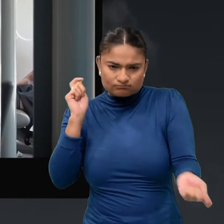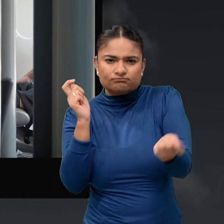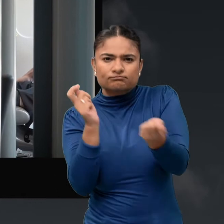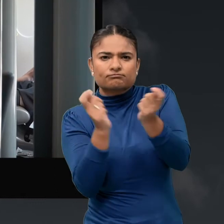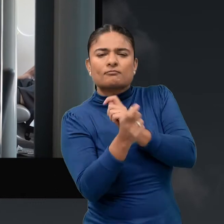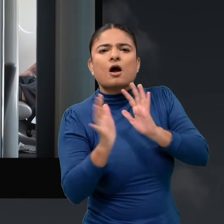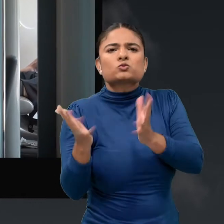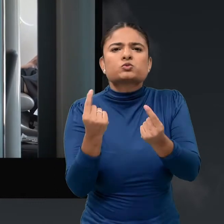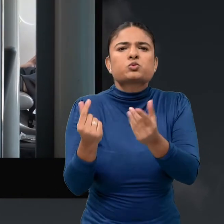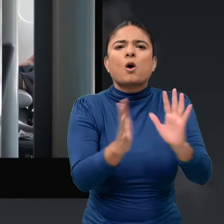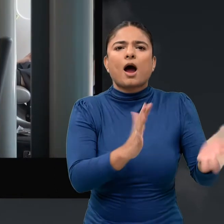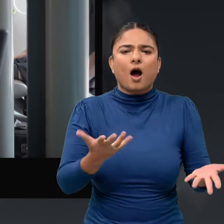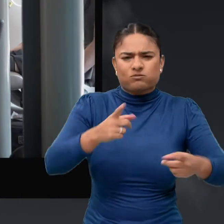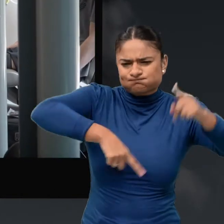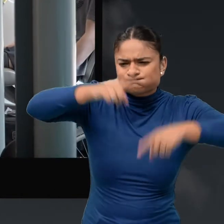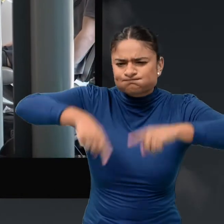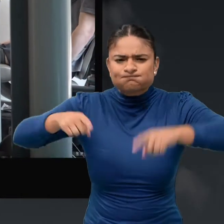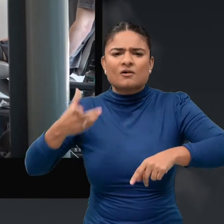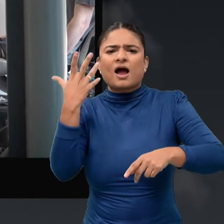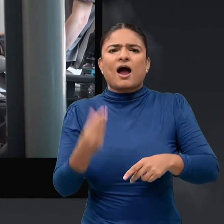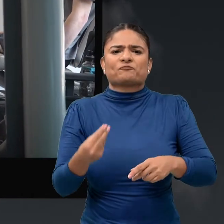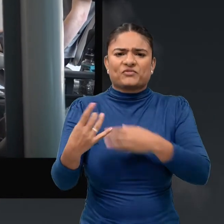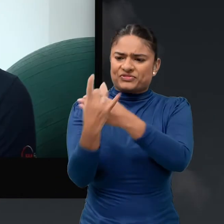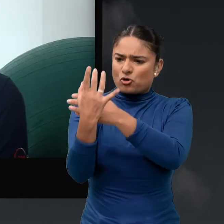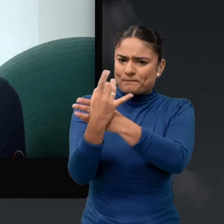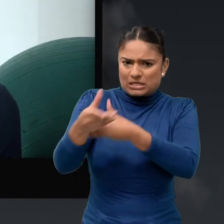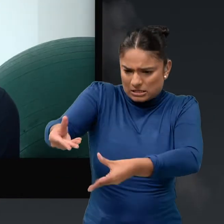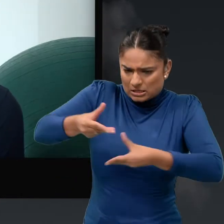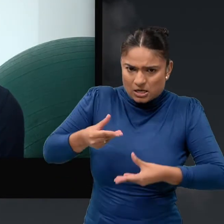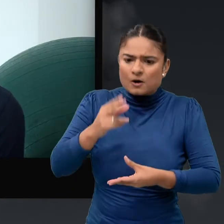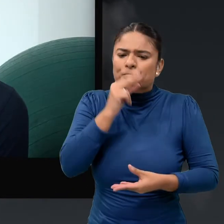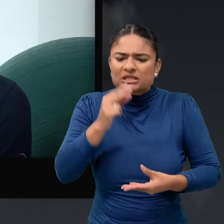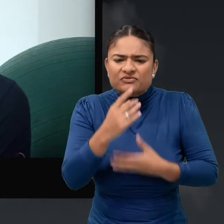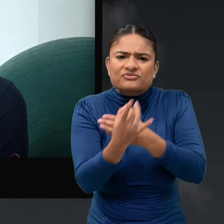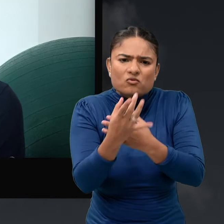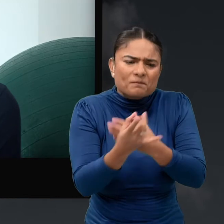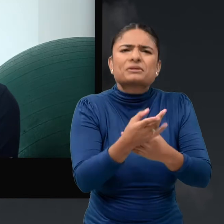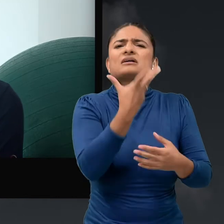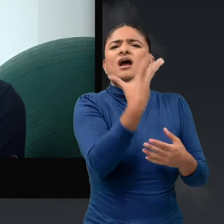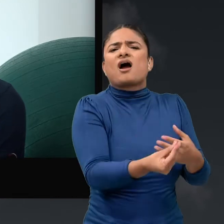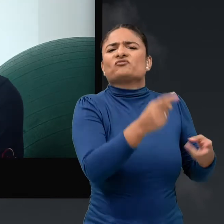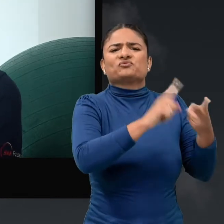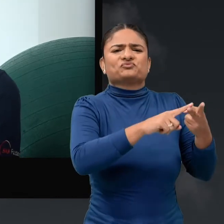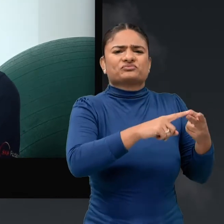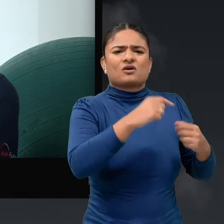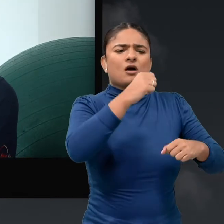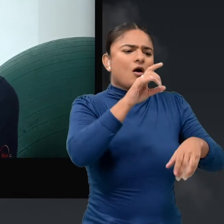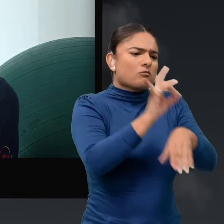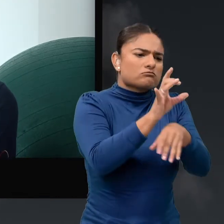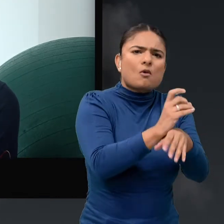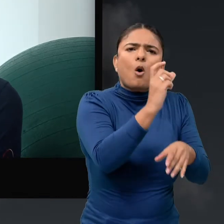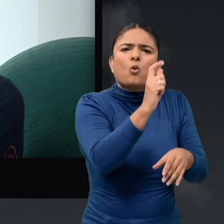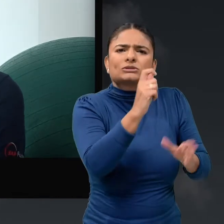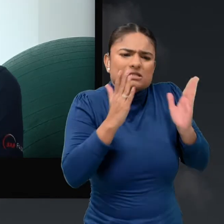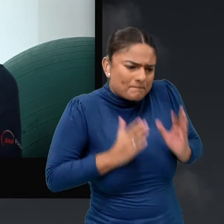approach. It's an approach with a multidisciplinary practice of physiotherapists, biokineticists, speech therapists,